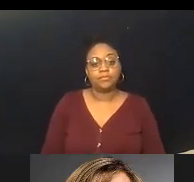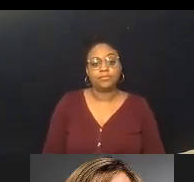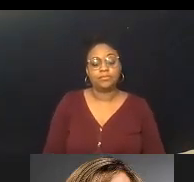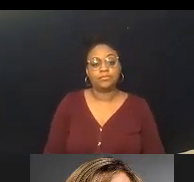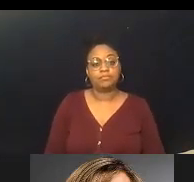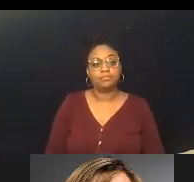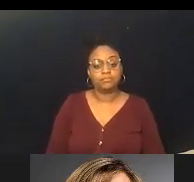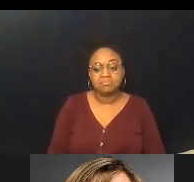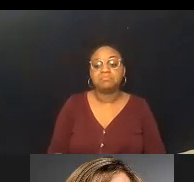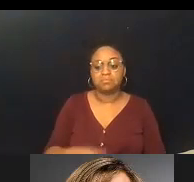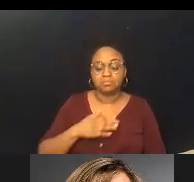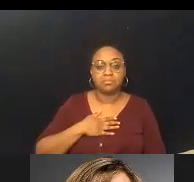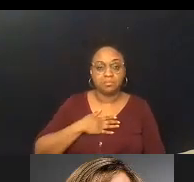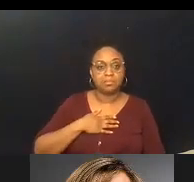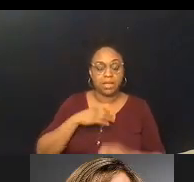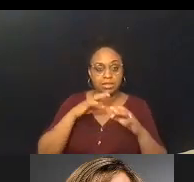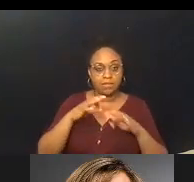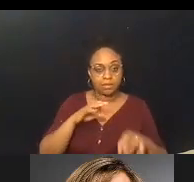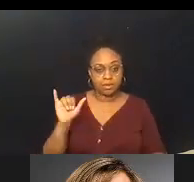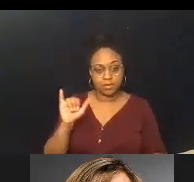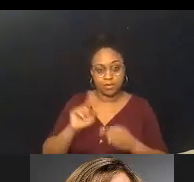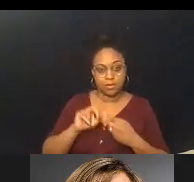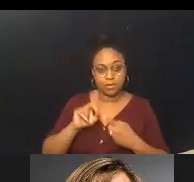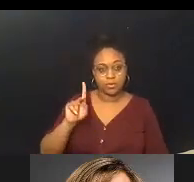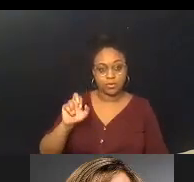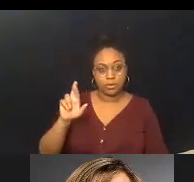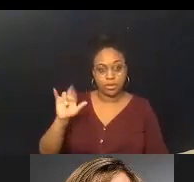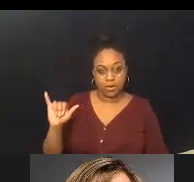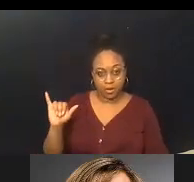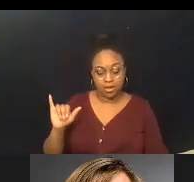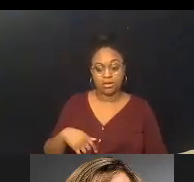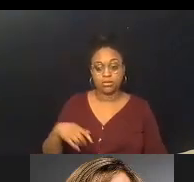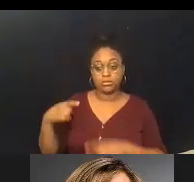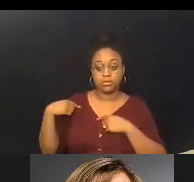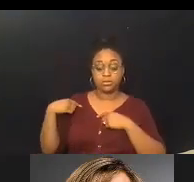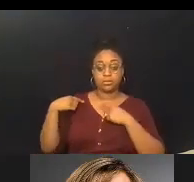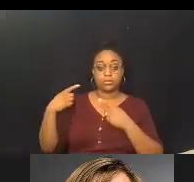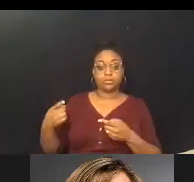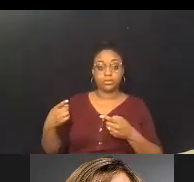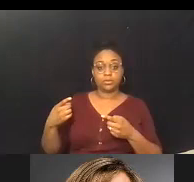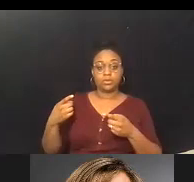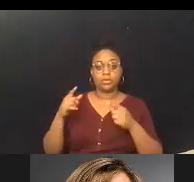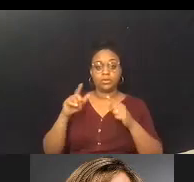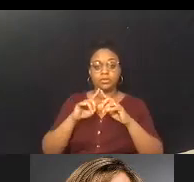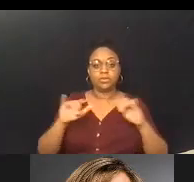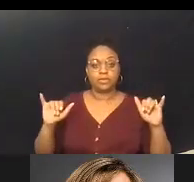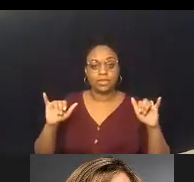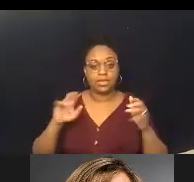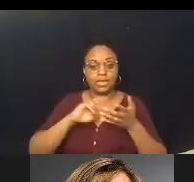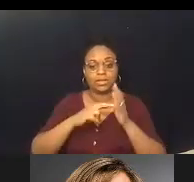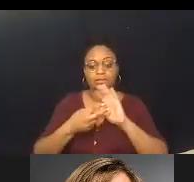Similarly to what Kerry said, so for me, diversity has always meant, or has always been, some kind of difference or opposing